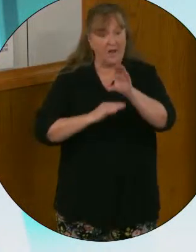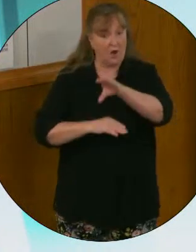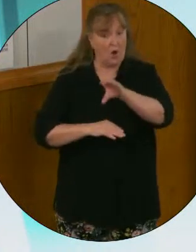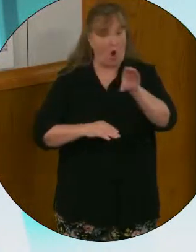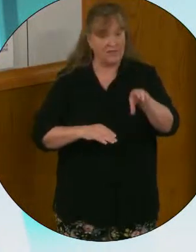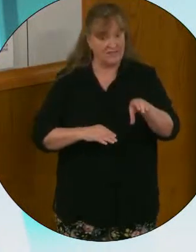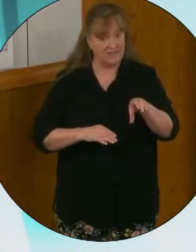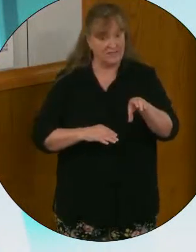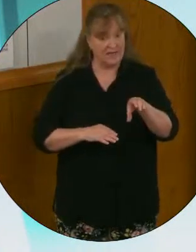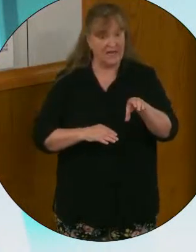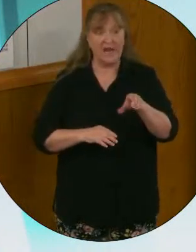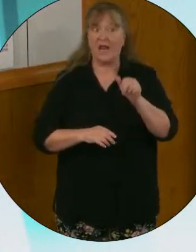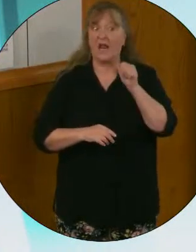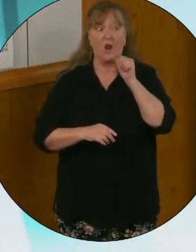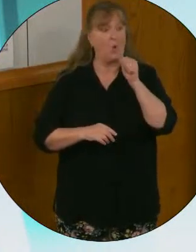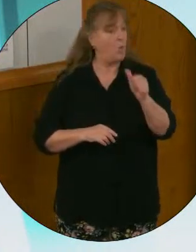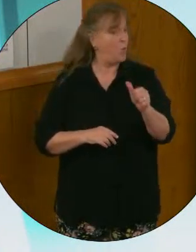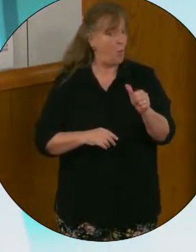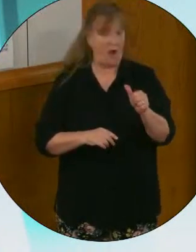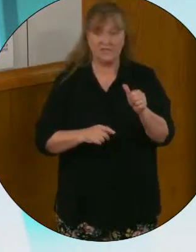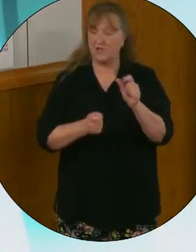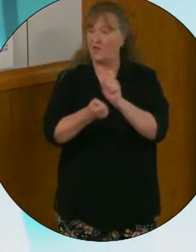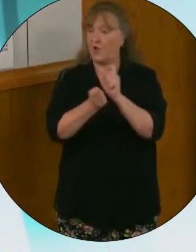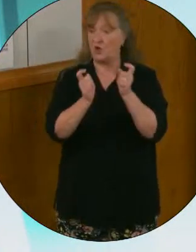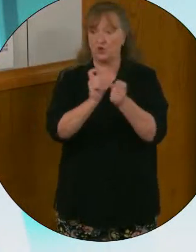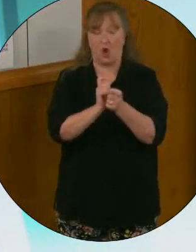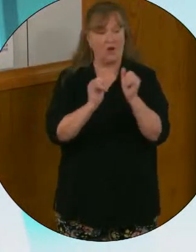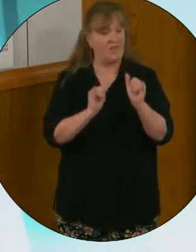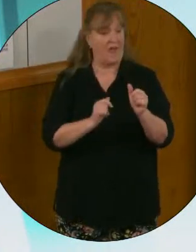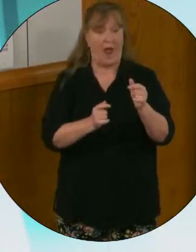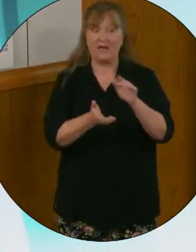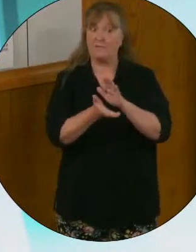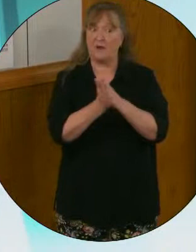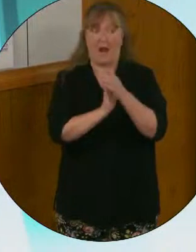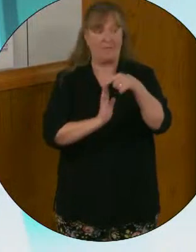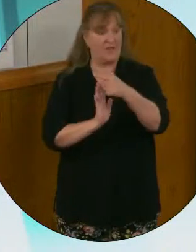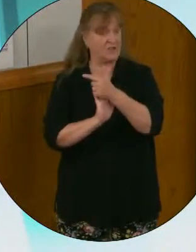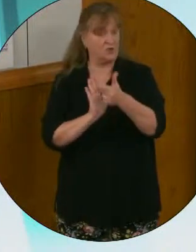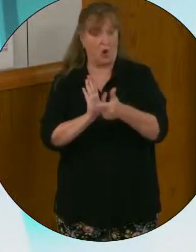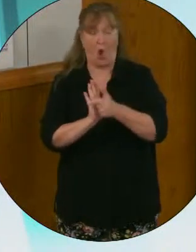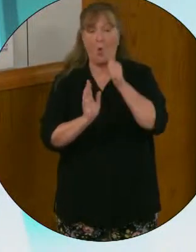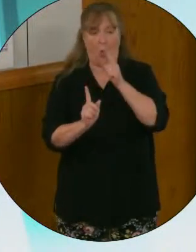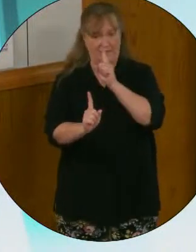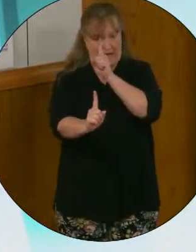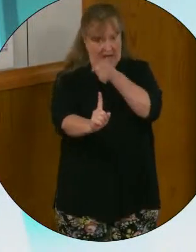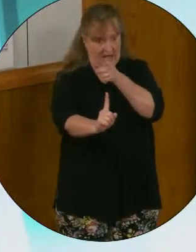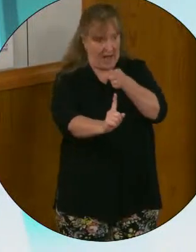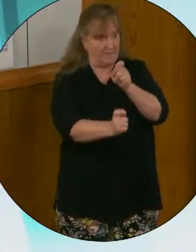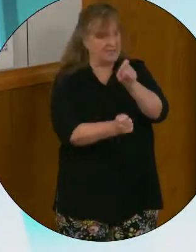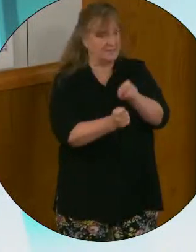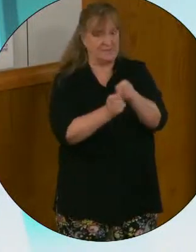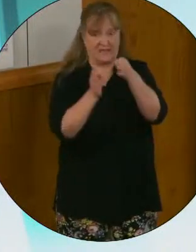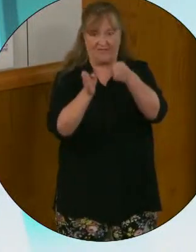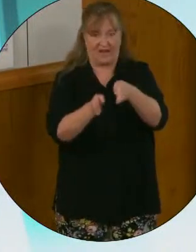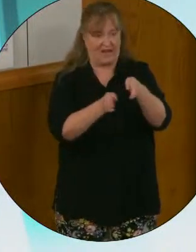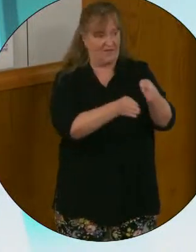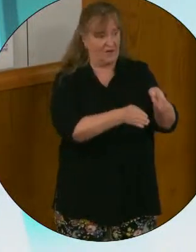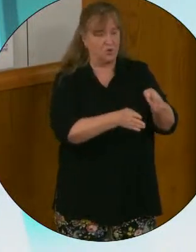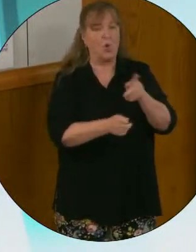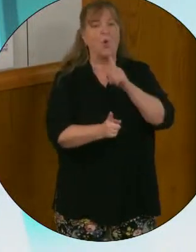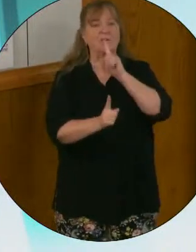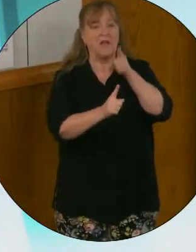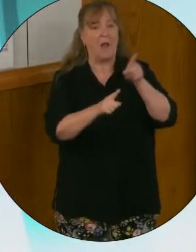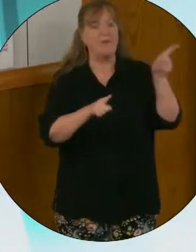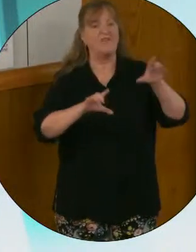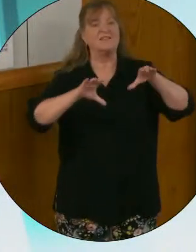City, it wasn't the change that came of this law wasn't aimed at any individuals. It was aimed at this